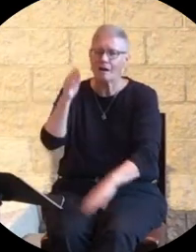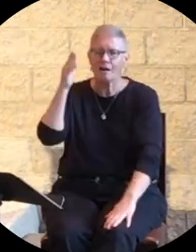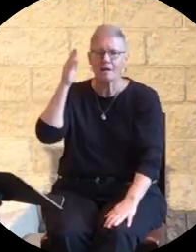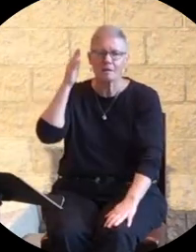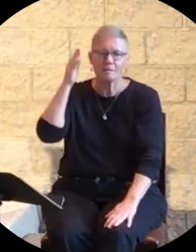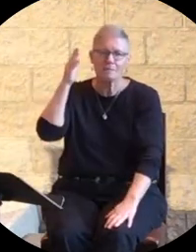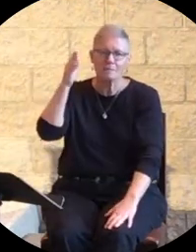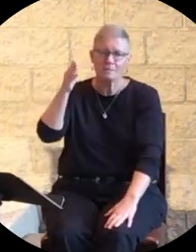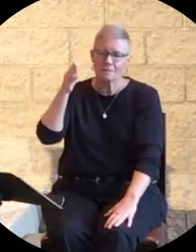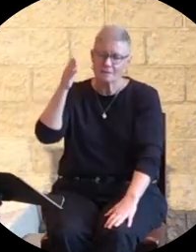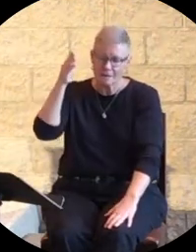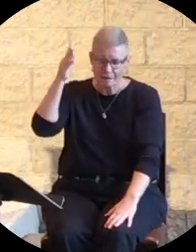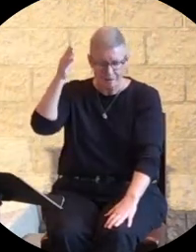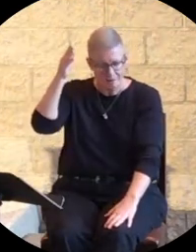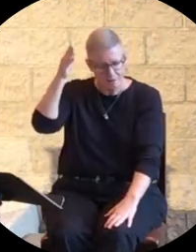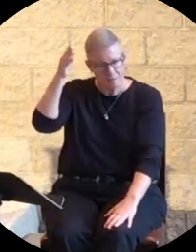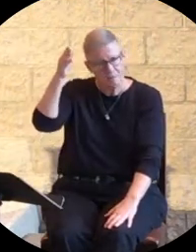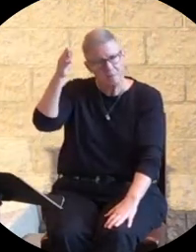overcome